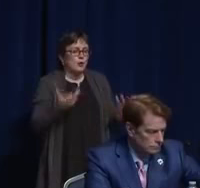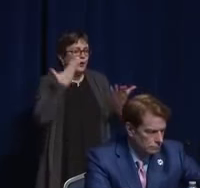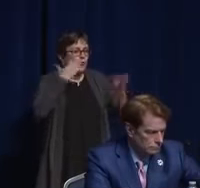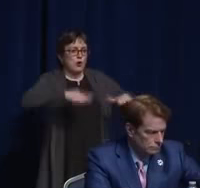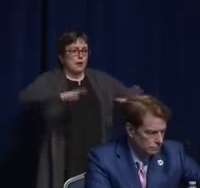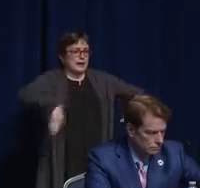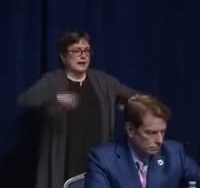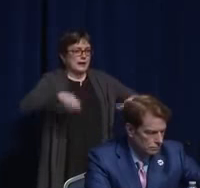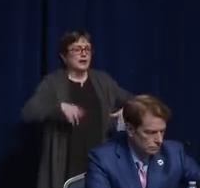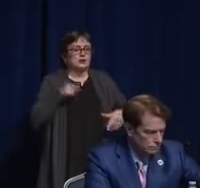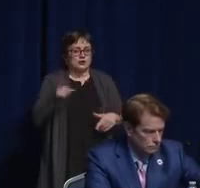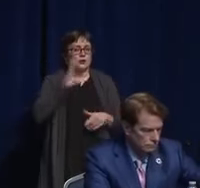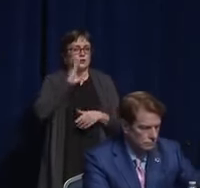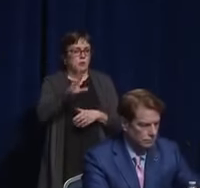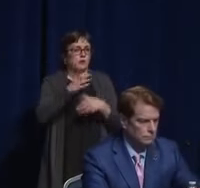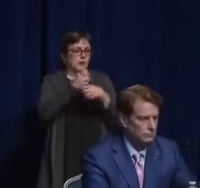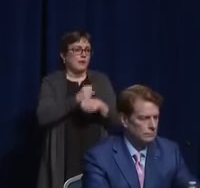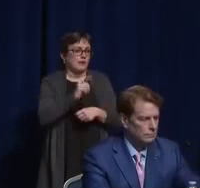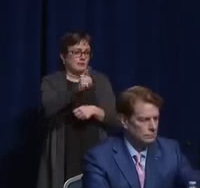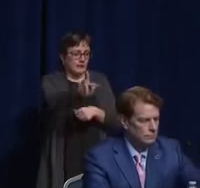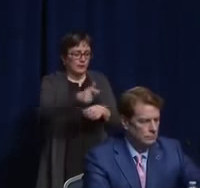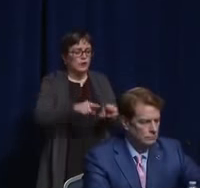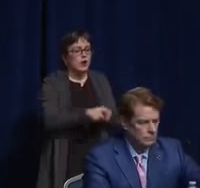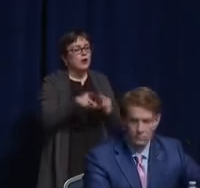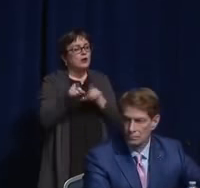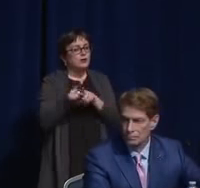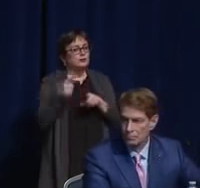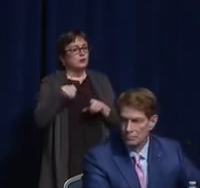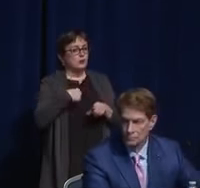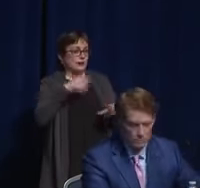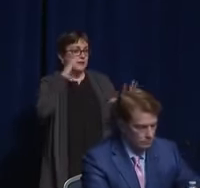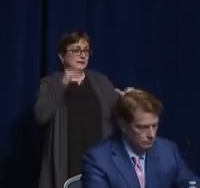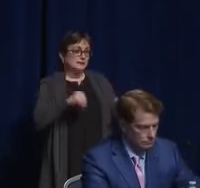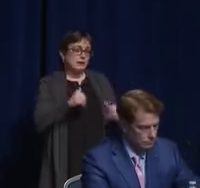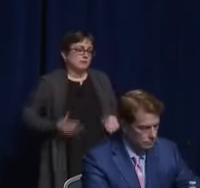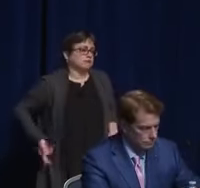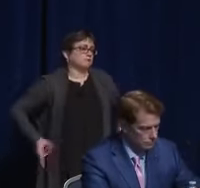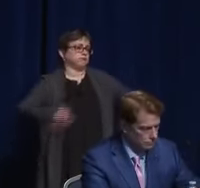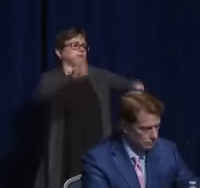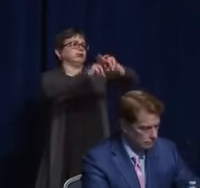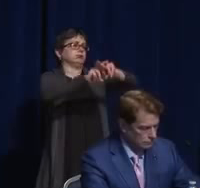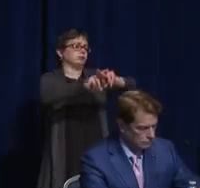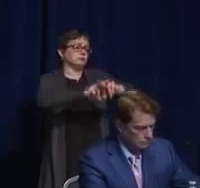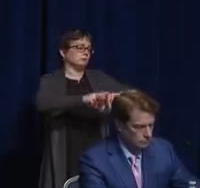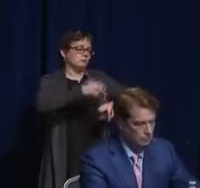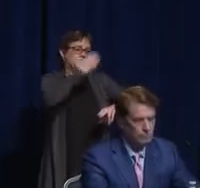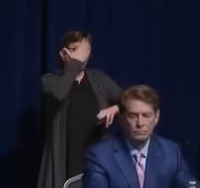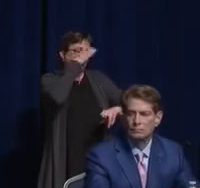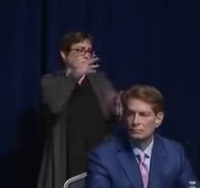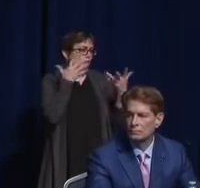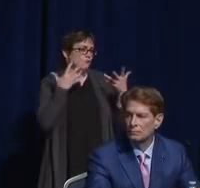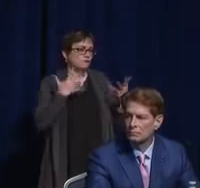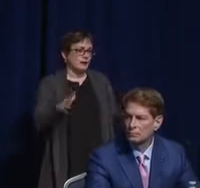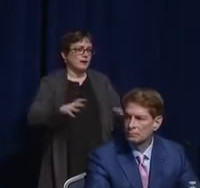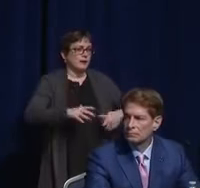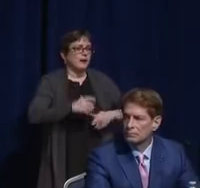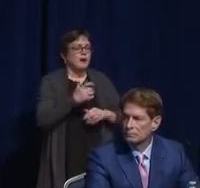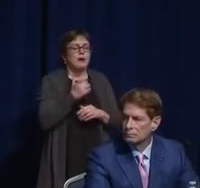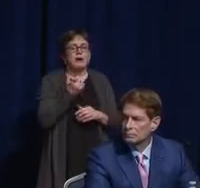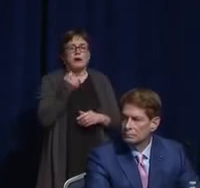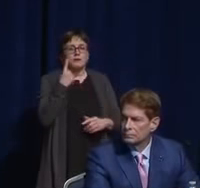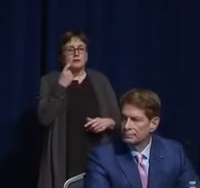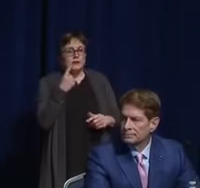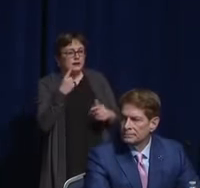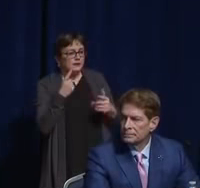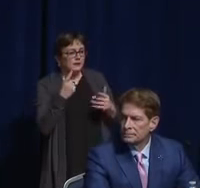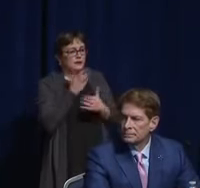say as clearly as I can, we have expected these numbers. As you combine a reality of at least